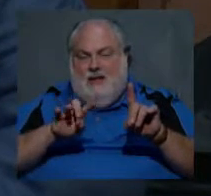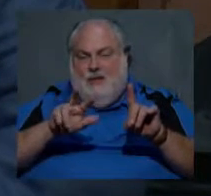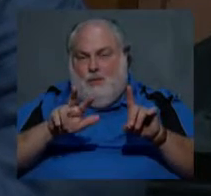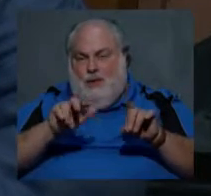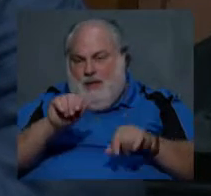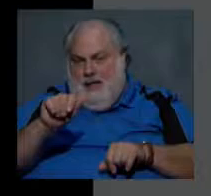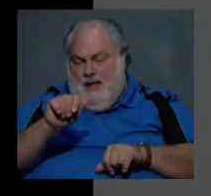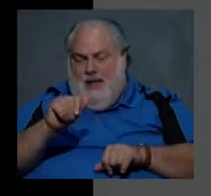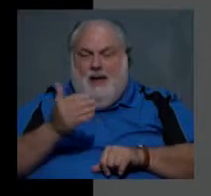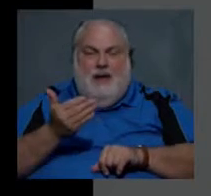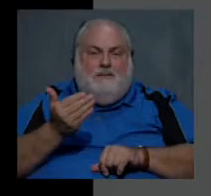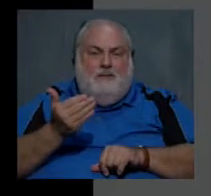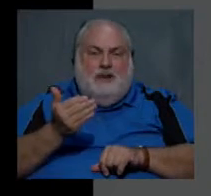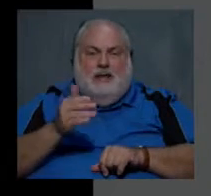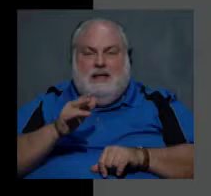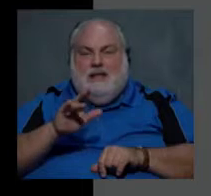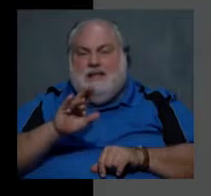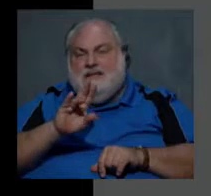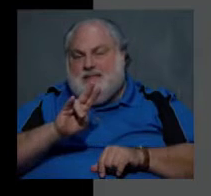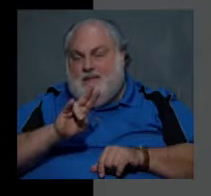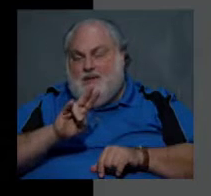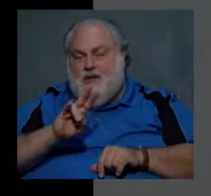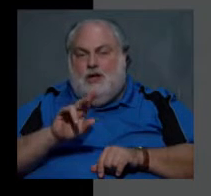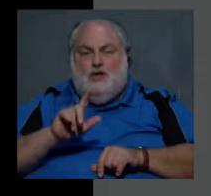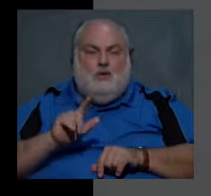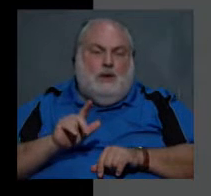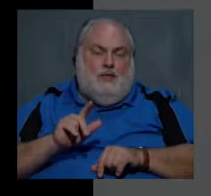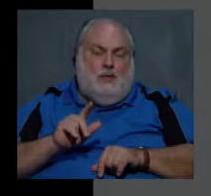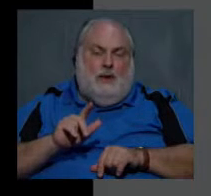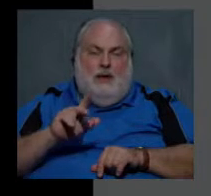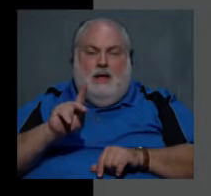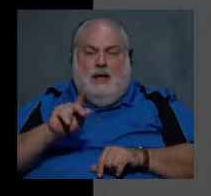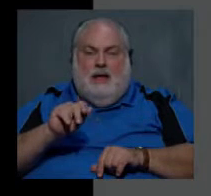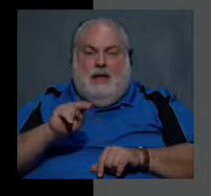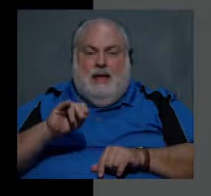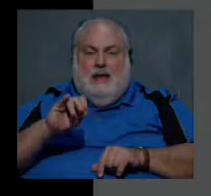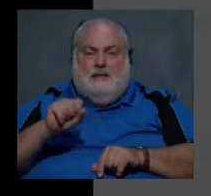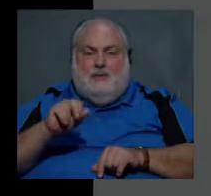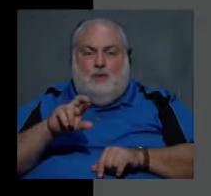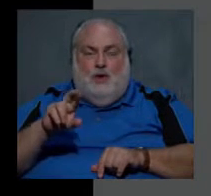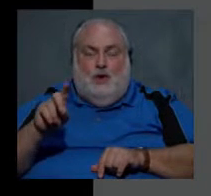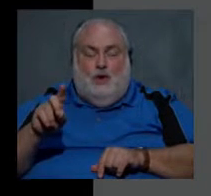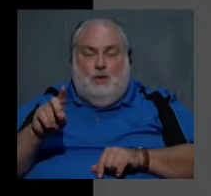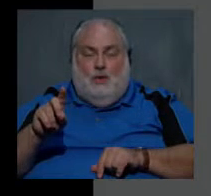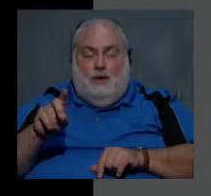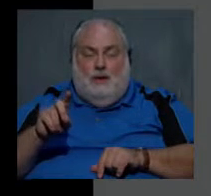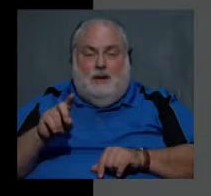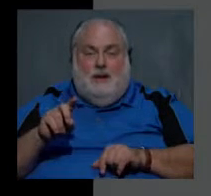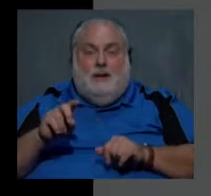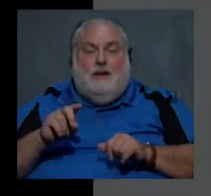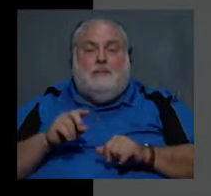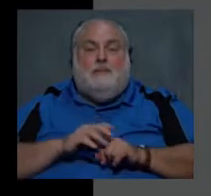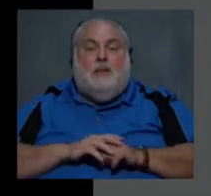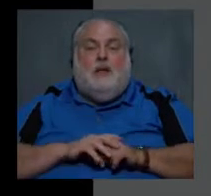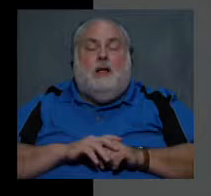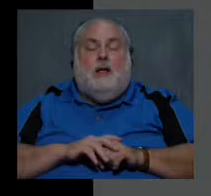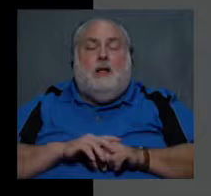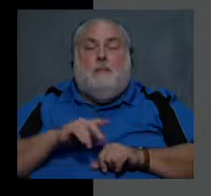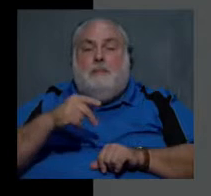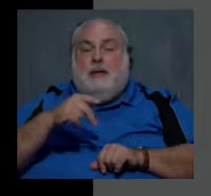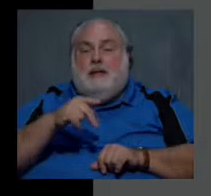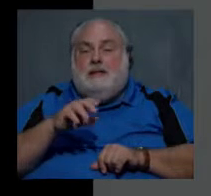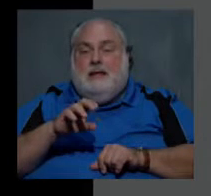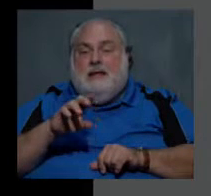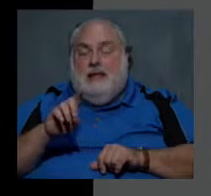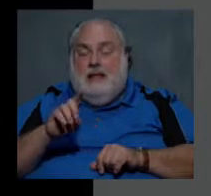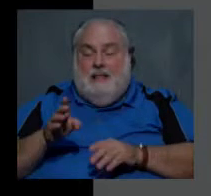Z-6783-A, 15723 Canis Road, long form PCD, located at 15723 Canis Road. The applicant has